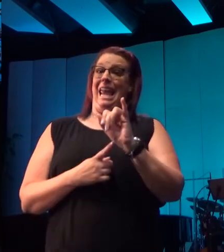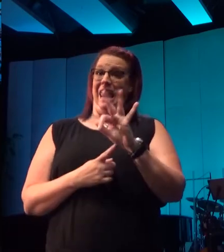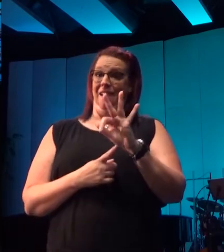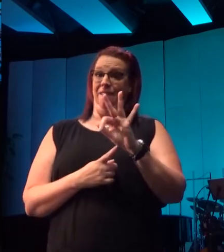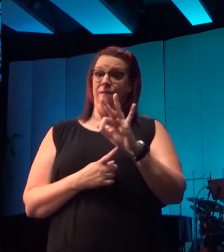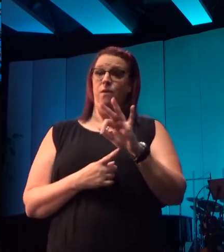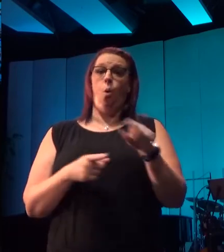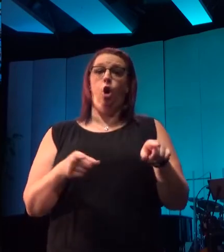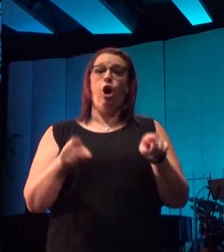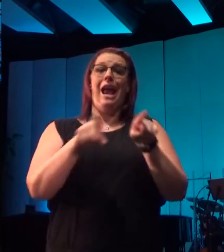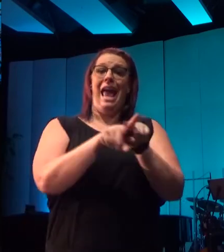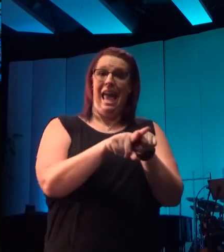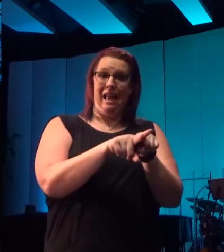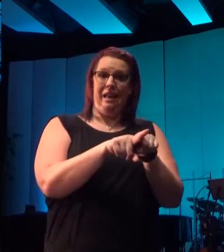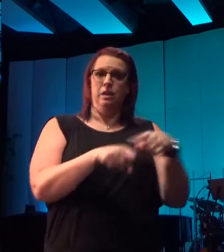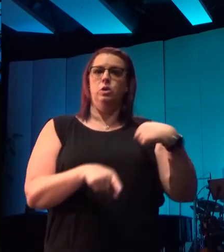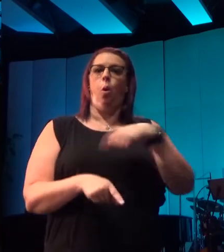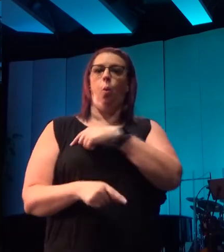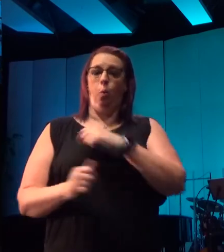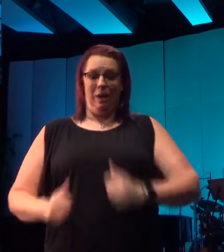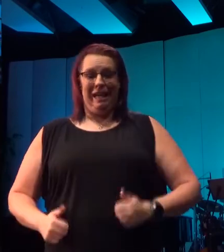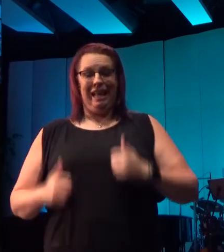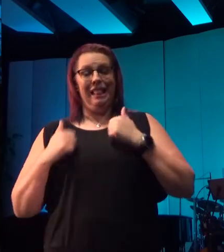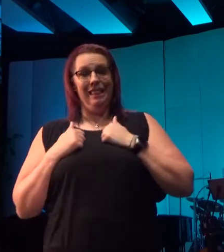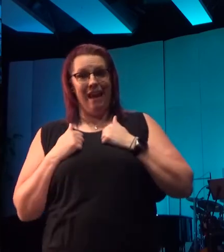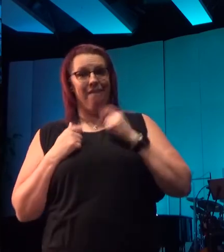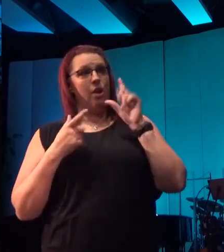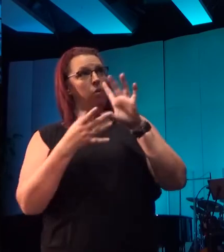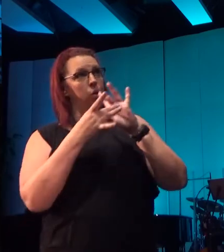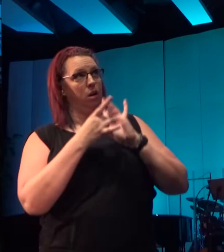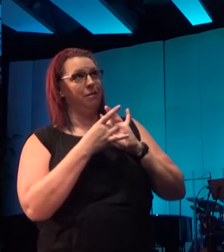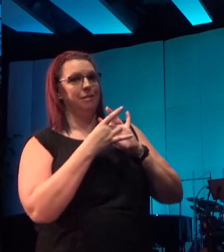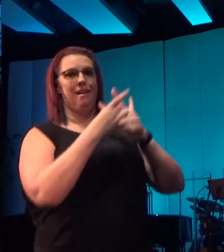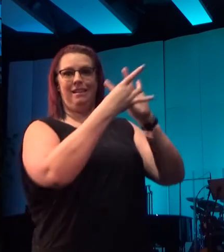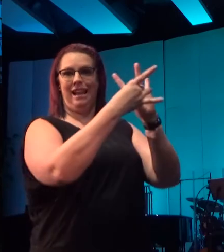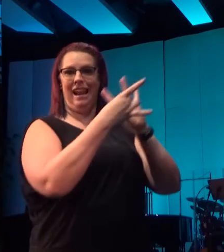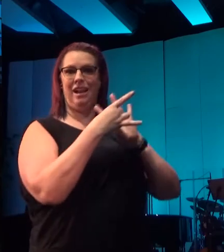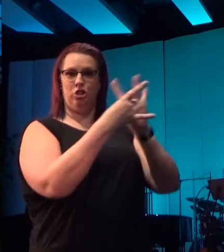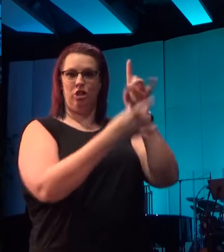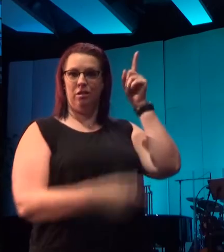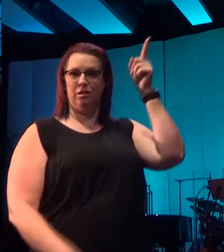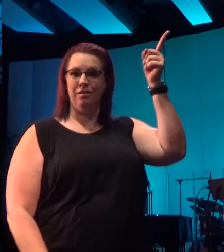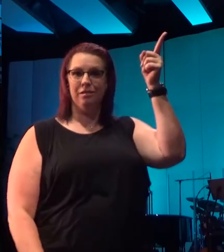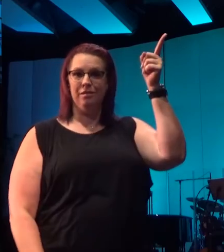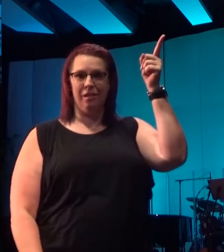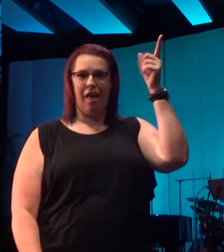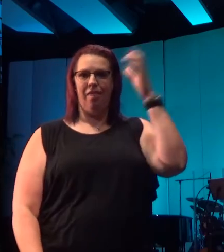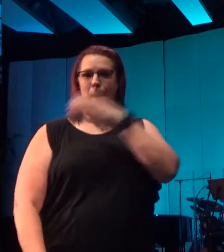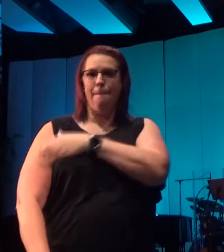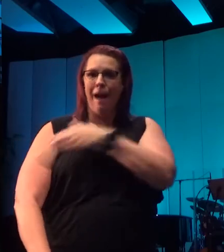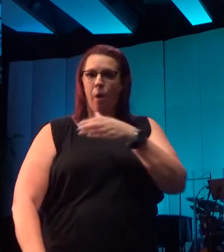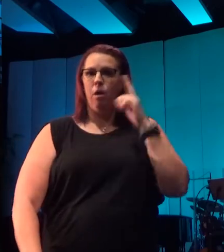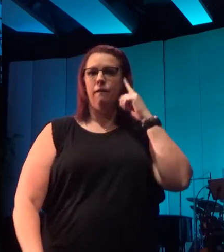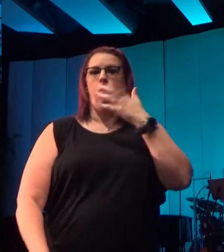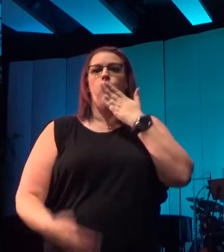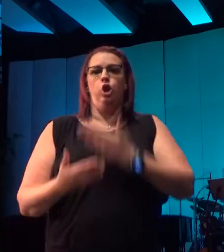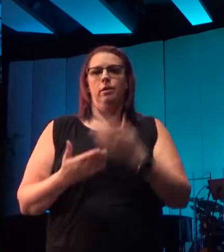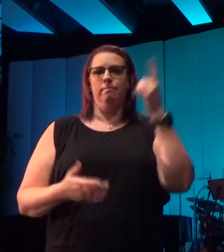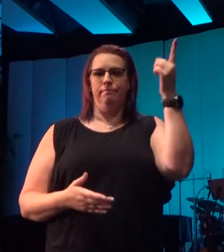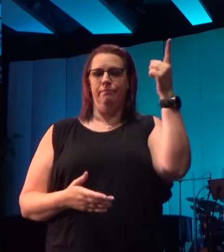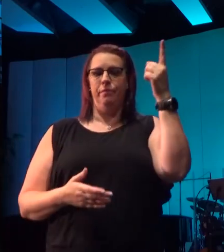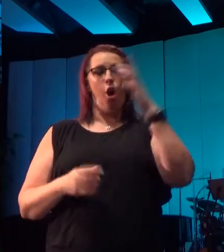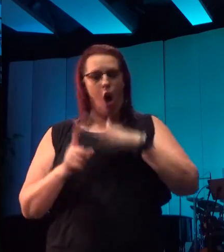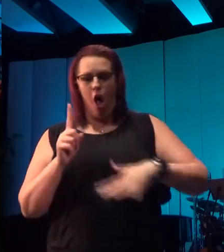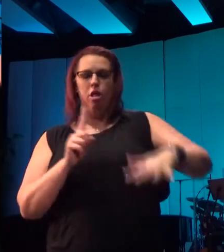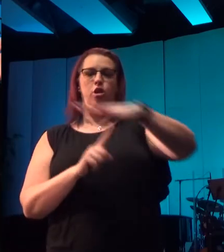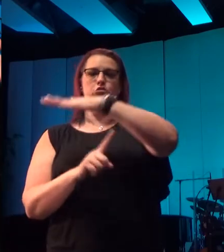we live in the house of, or we are in connection with, this power for good all around